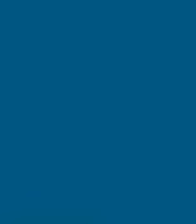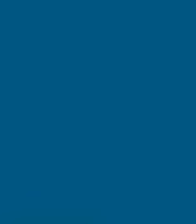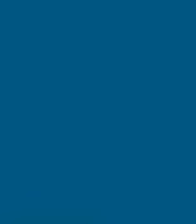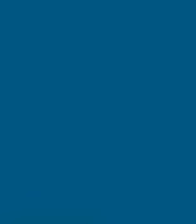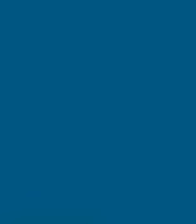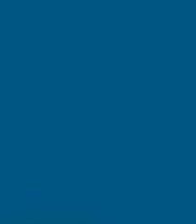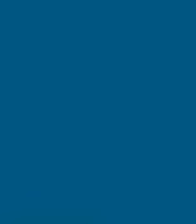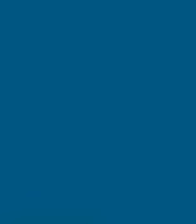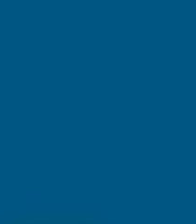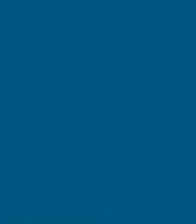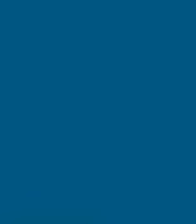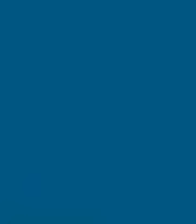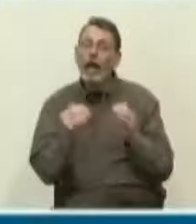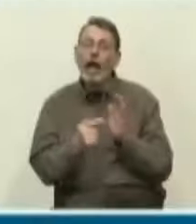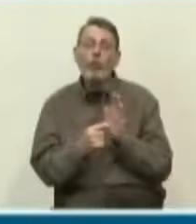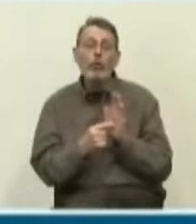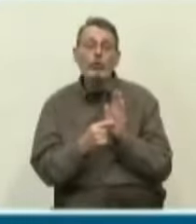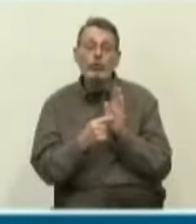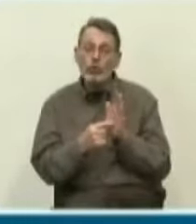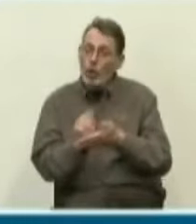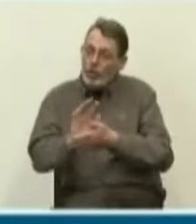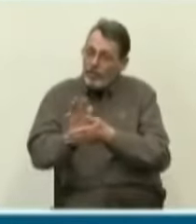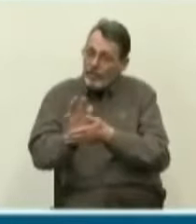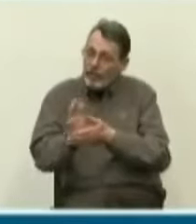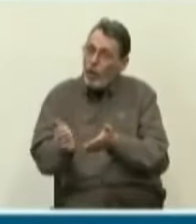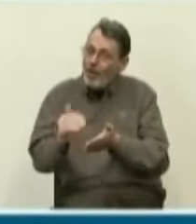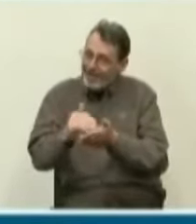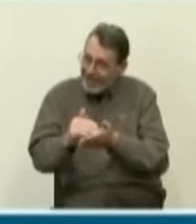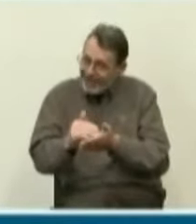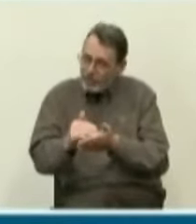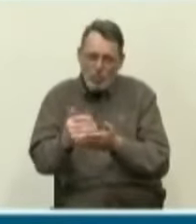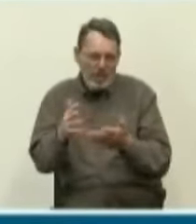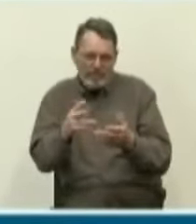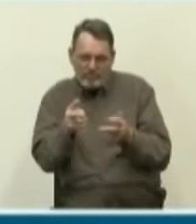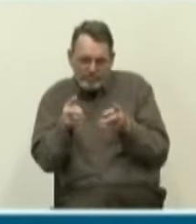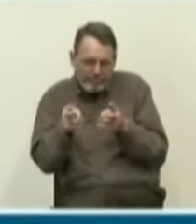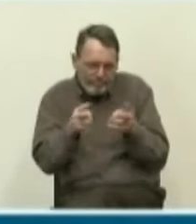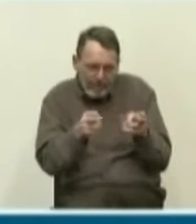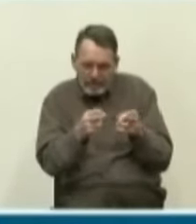I will now replay the video, which again has been enhanced at certain points.